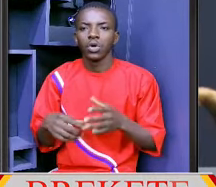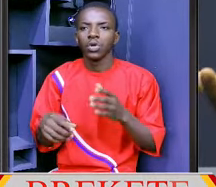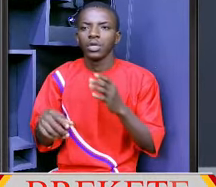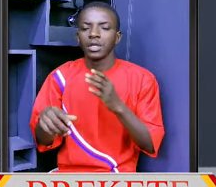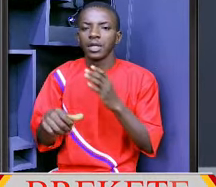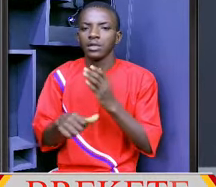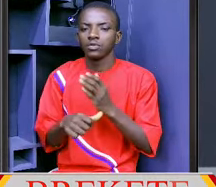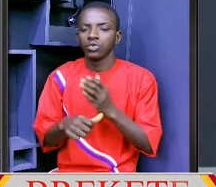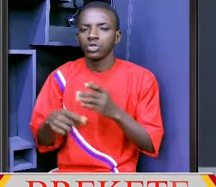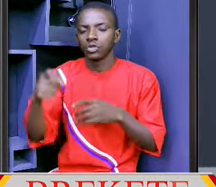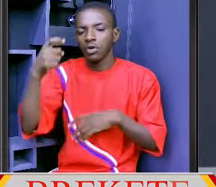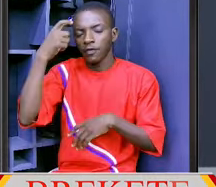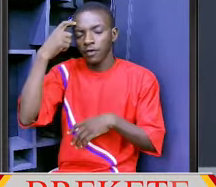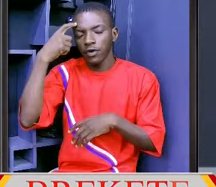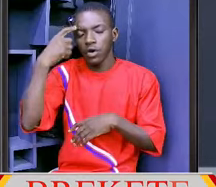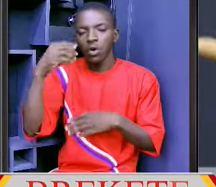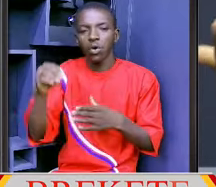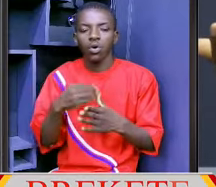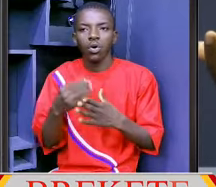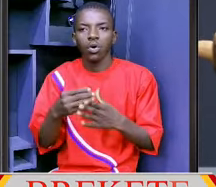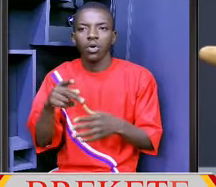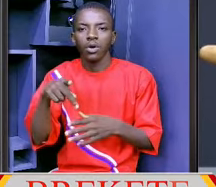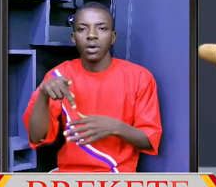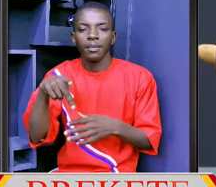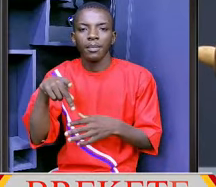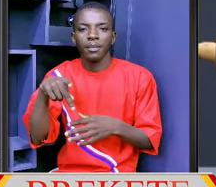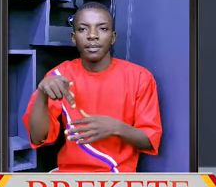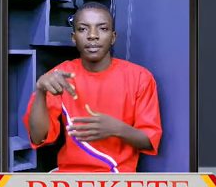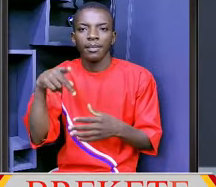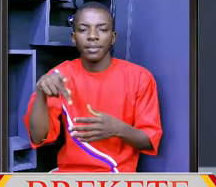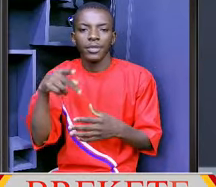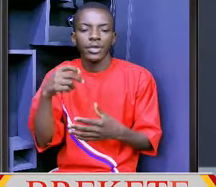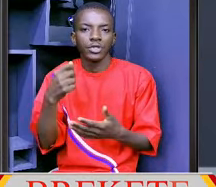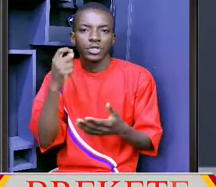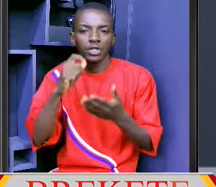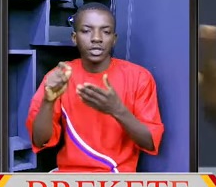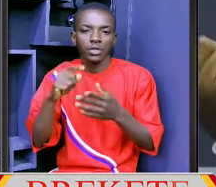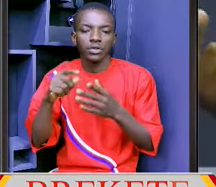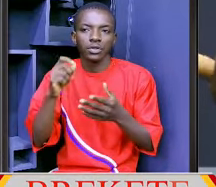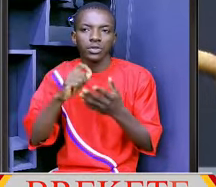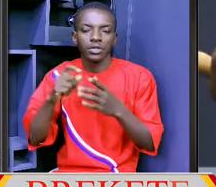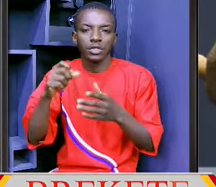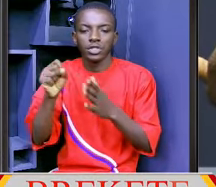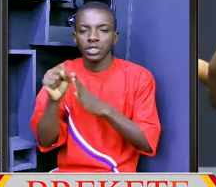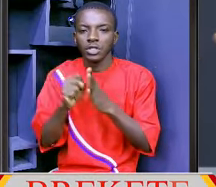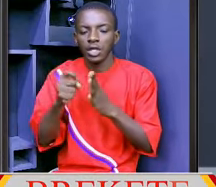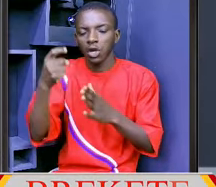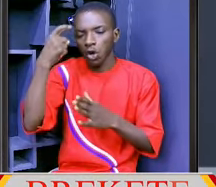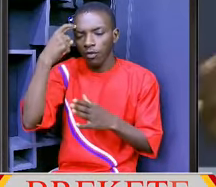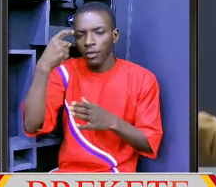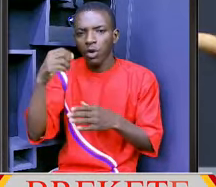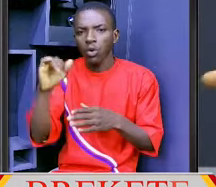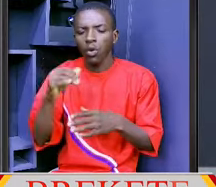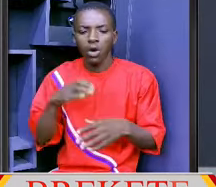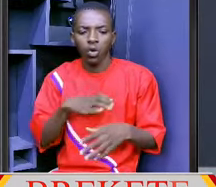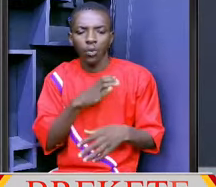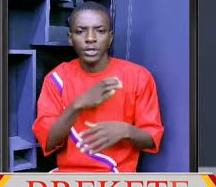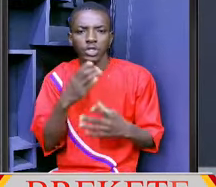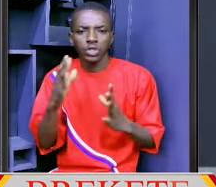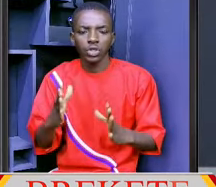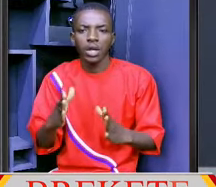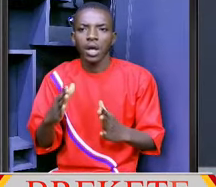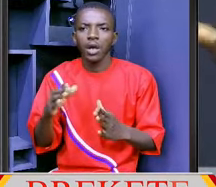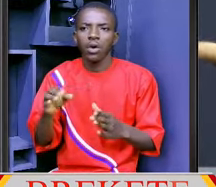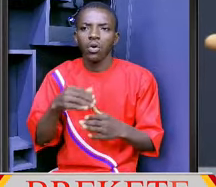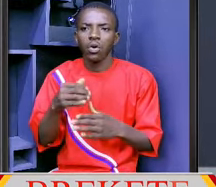deputy governor, or the PAMSEC, or the secretary to the state government, or one commissioner,